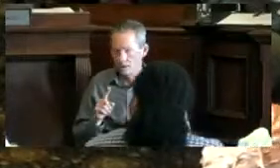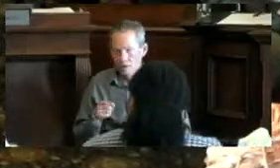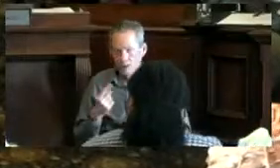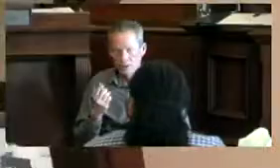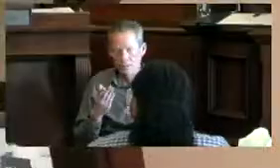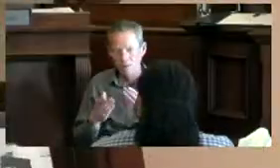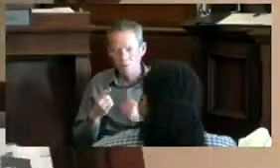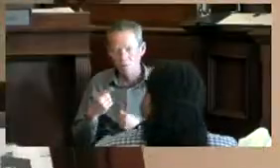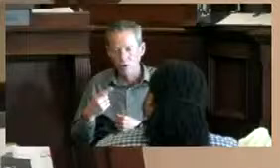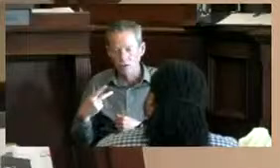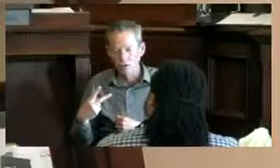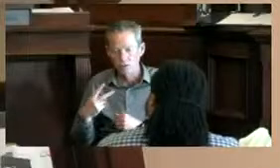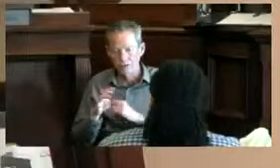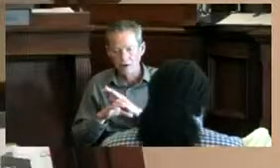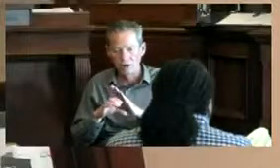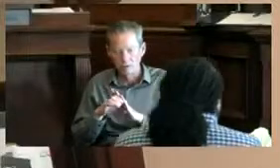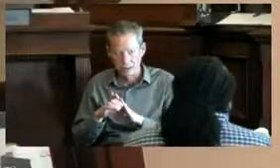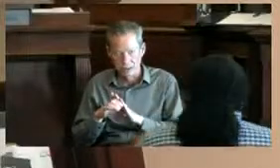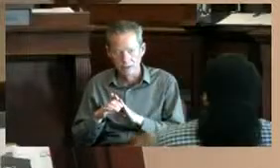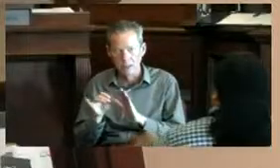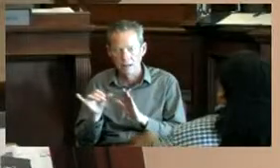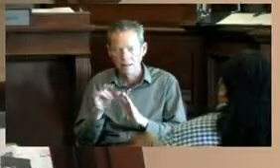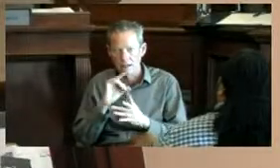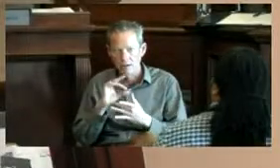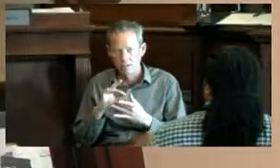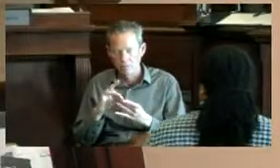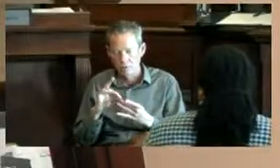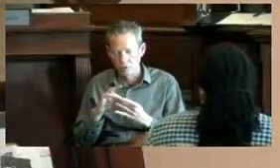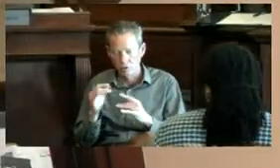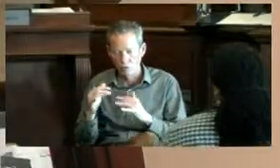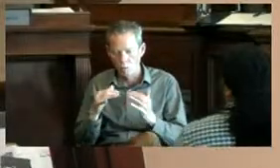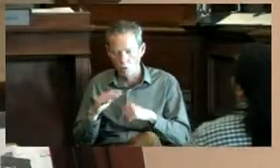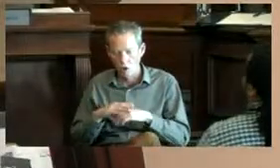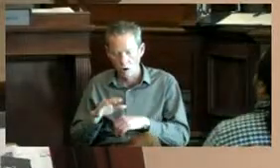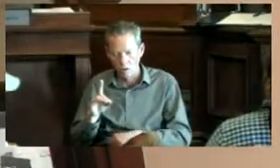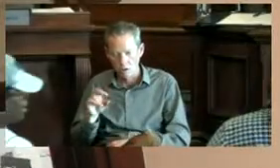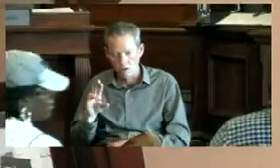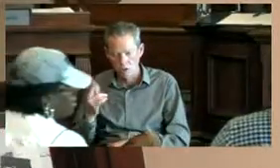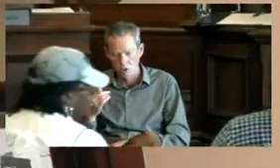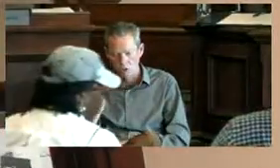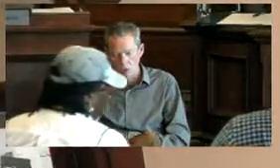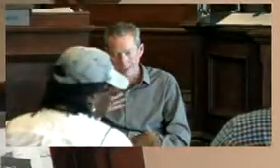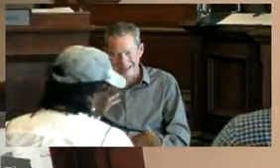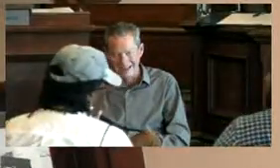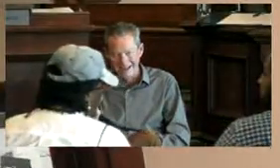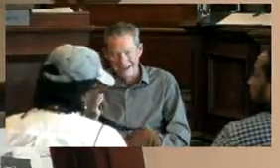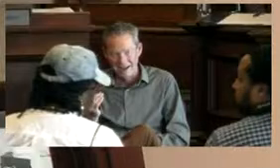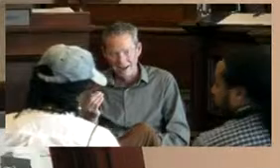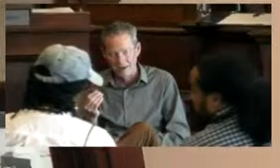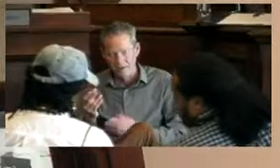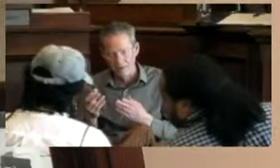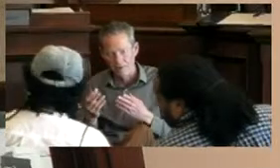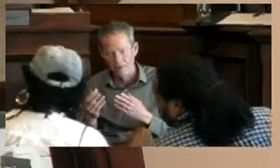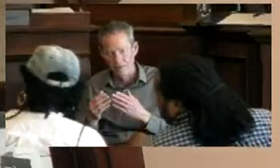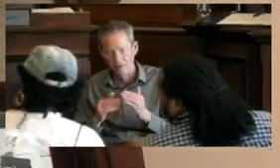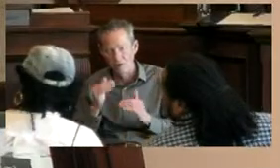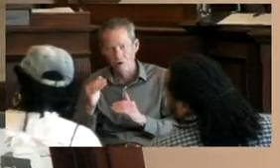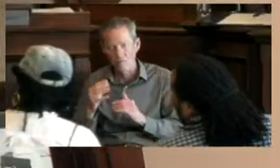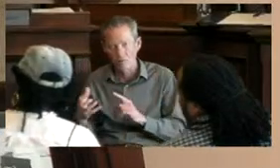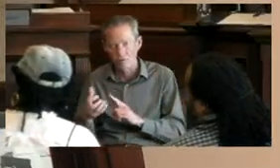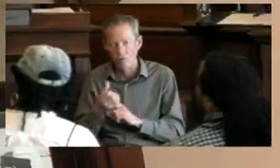maybe one or two characteristics, like you mentioned the war on drugs and the over